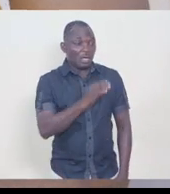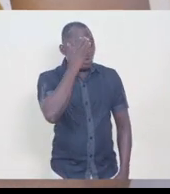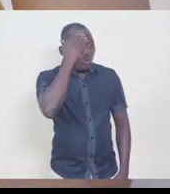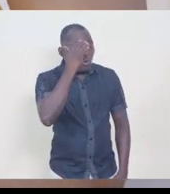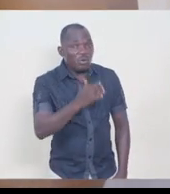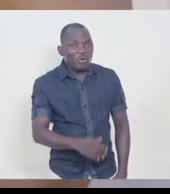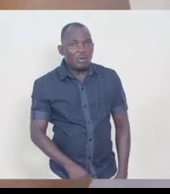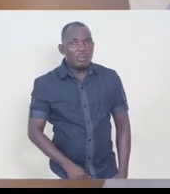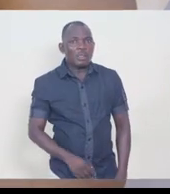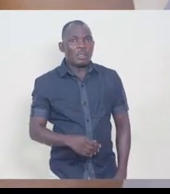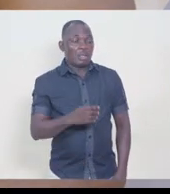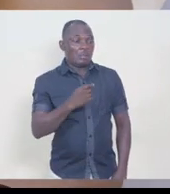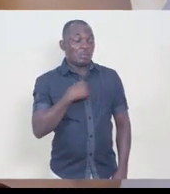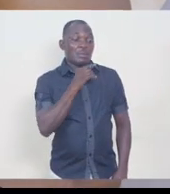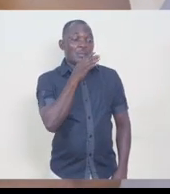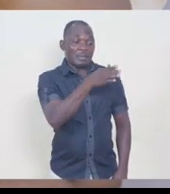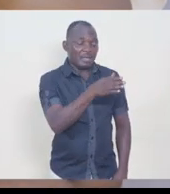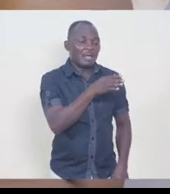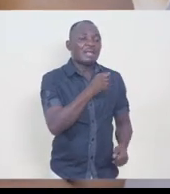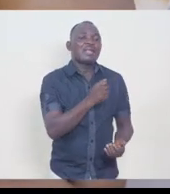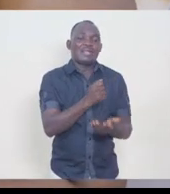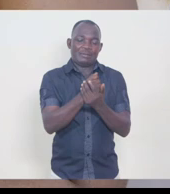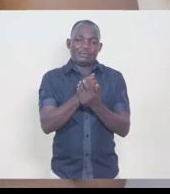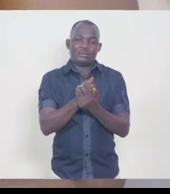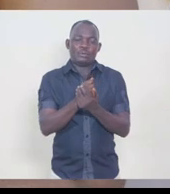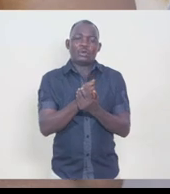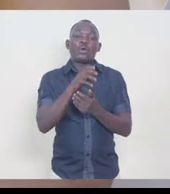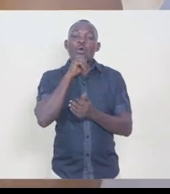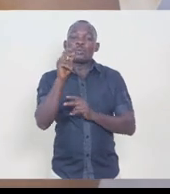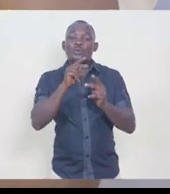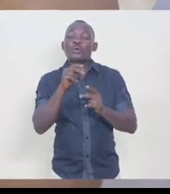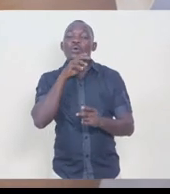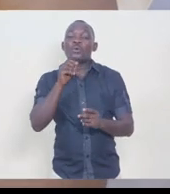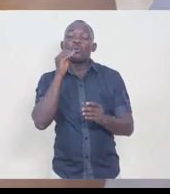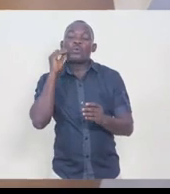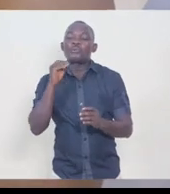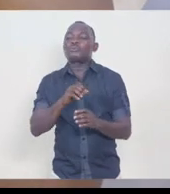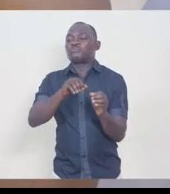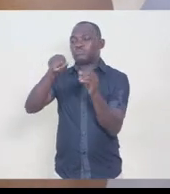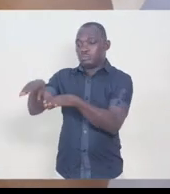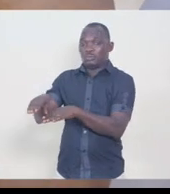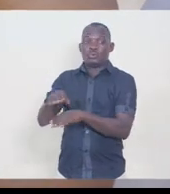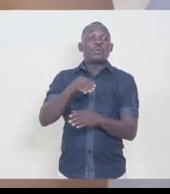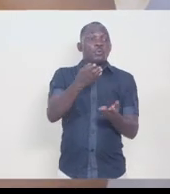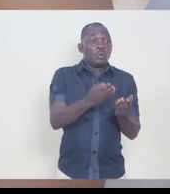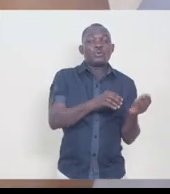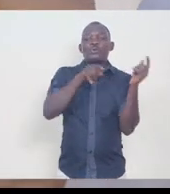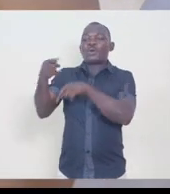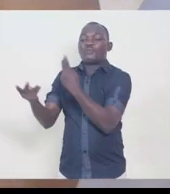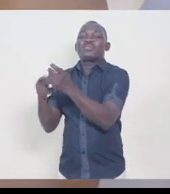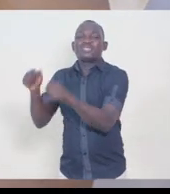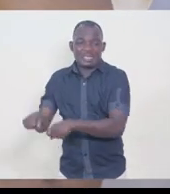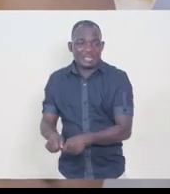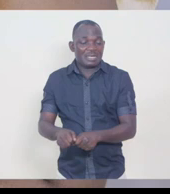what? I can put your grandmother in an old people's home, okay? And you can visit her from time to time,